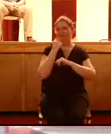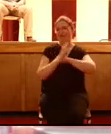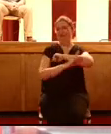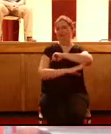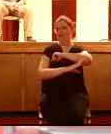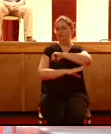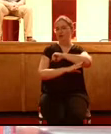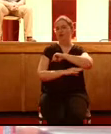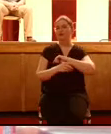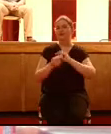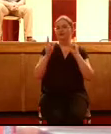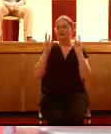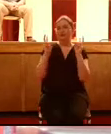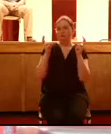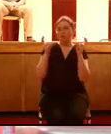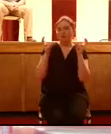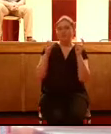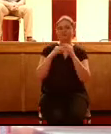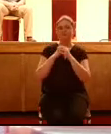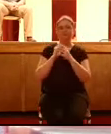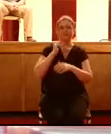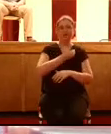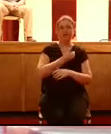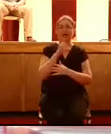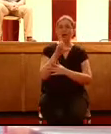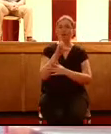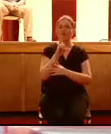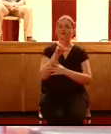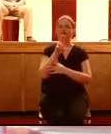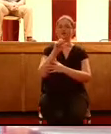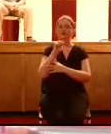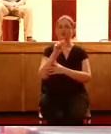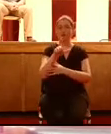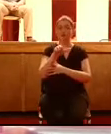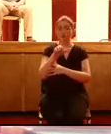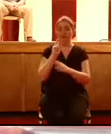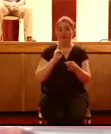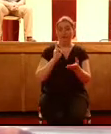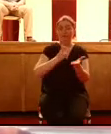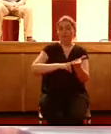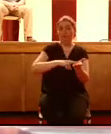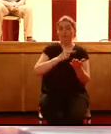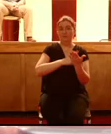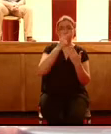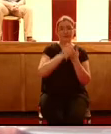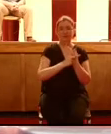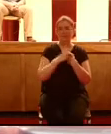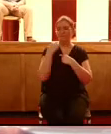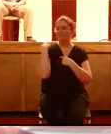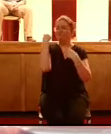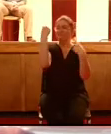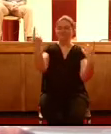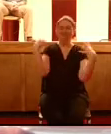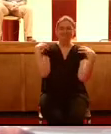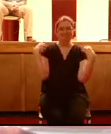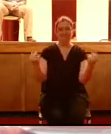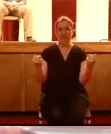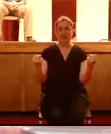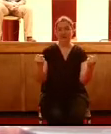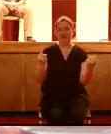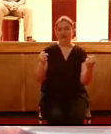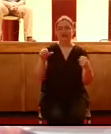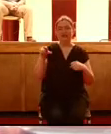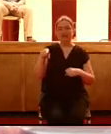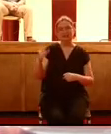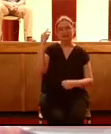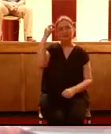Sasser was quoted in the newspaper saying that our dual enrollment program has never been stronger. His leadership, along with Dr. Brody's, is the